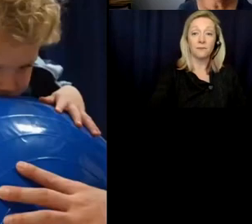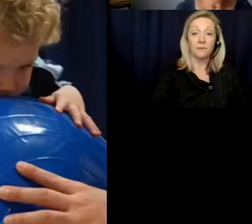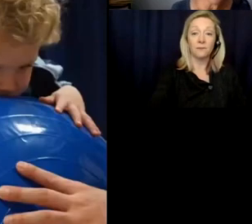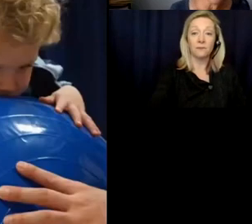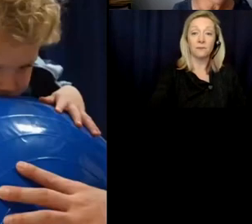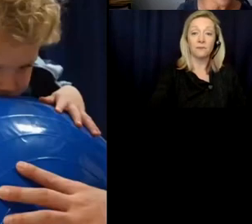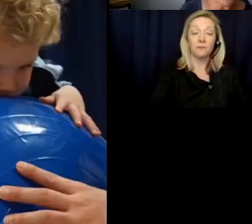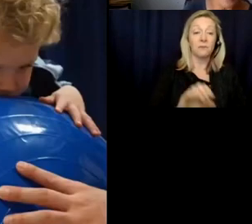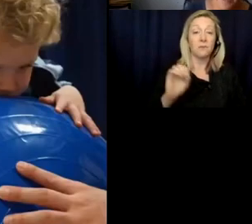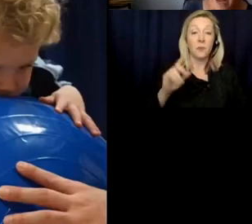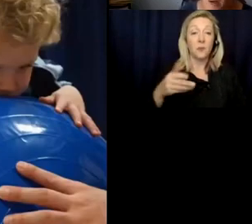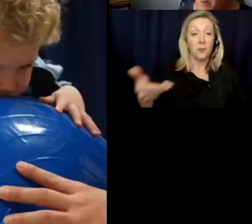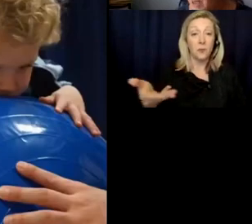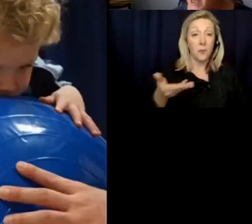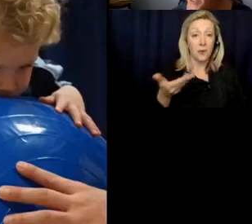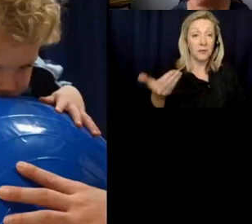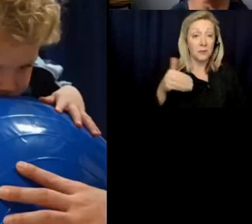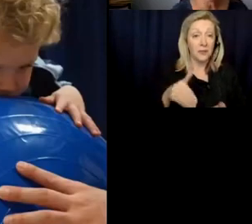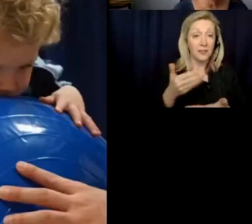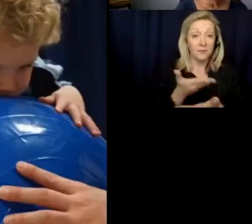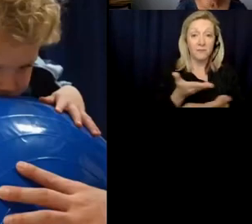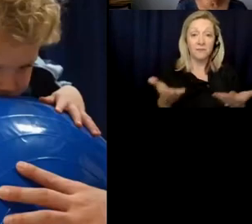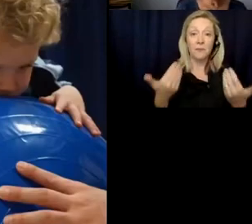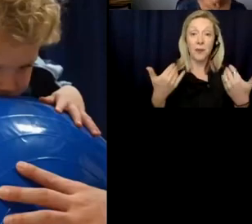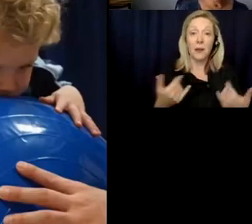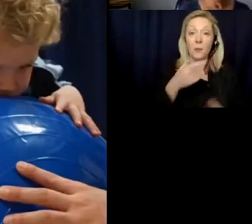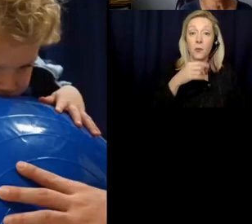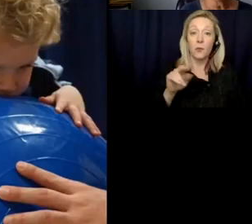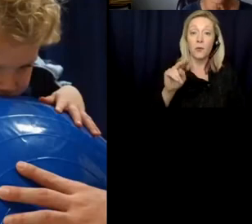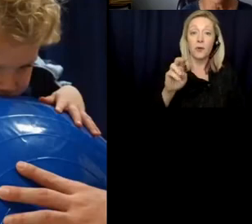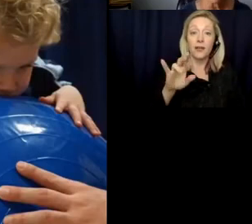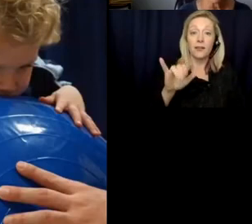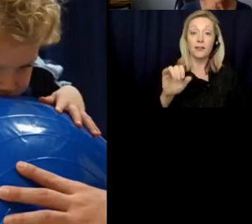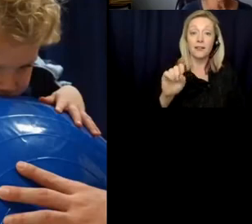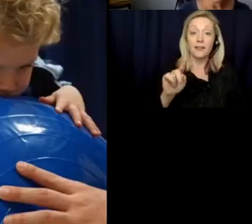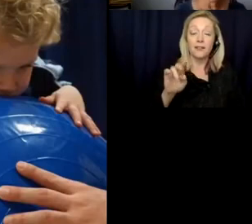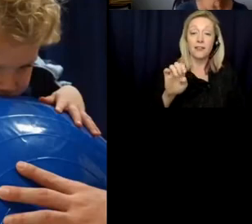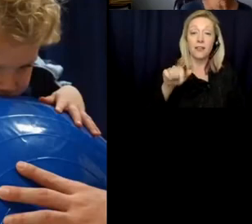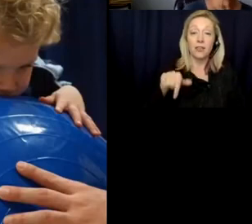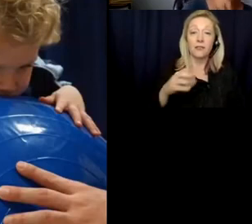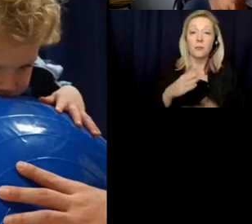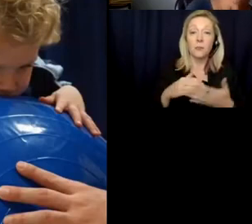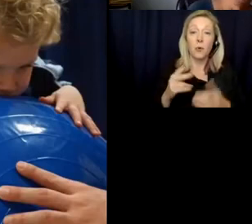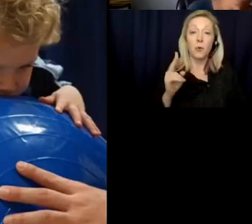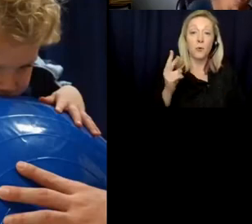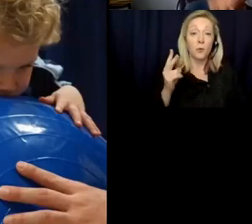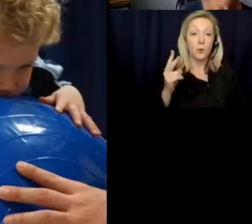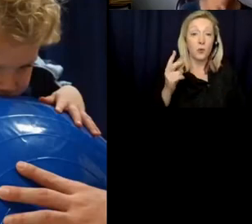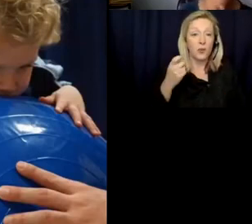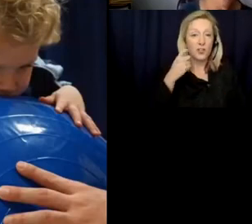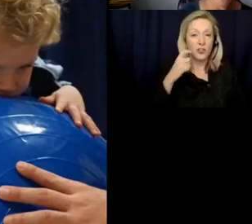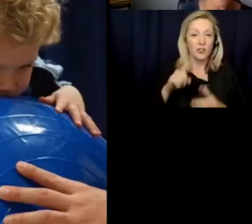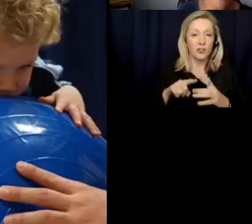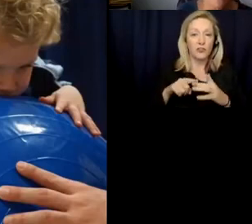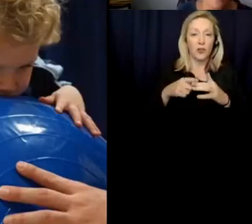Okay, well, welcome again, everybody. I'm Nancy Steele, and this is part two of what we started the other day. The